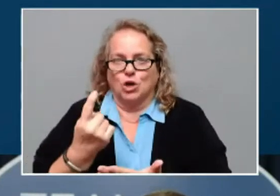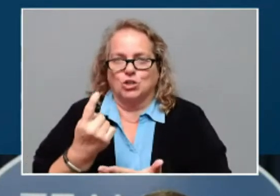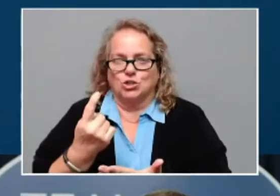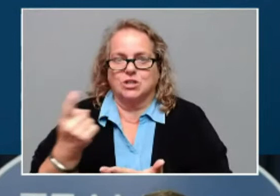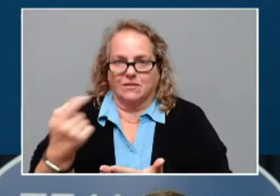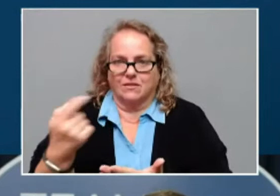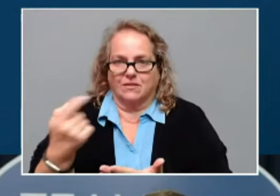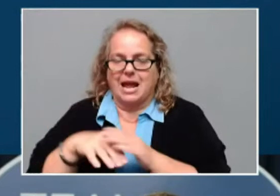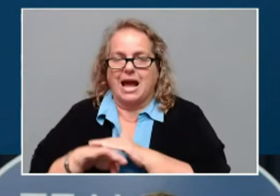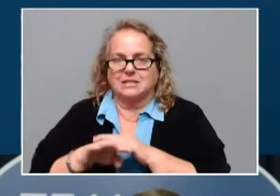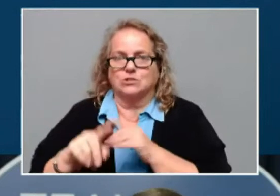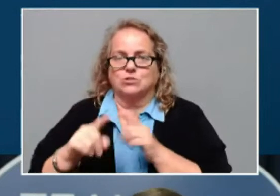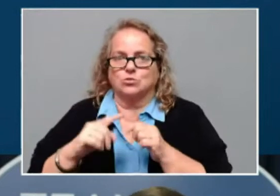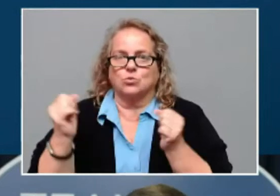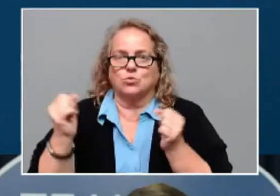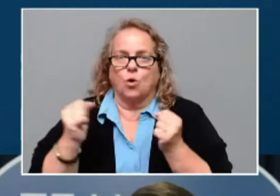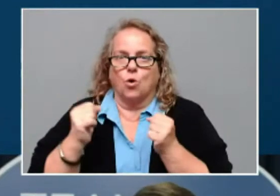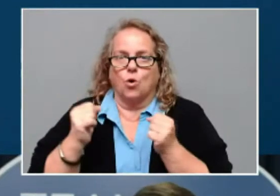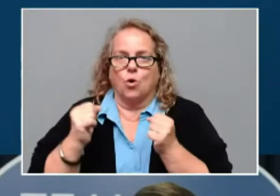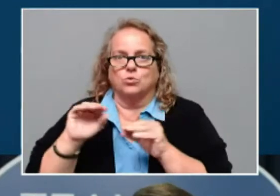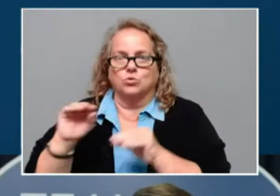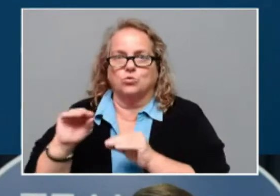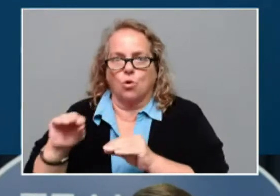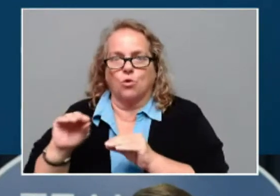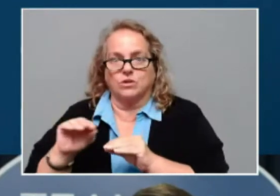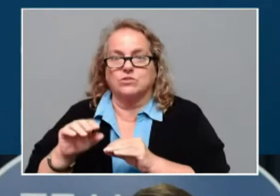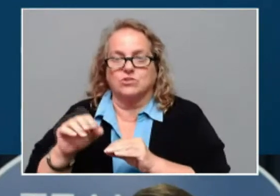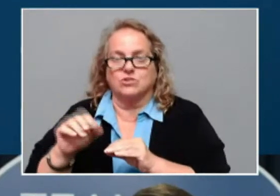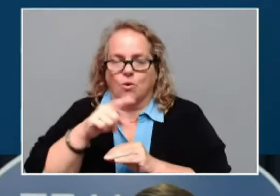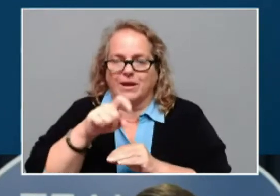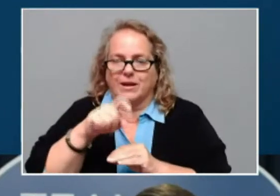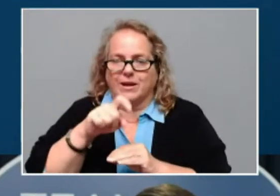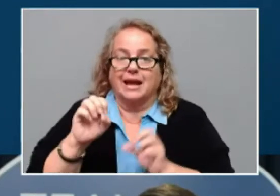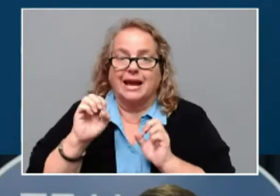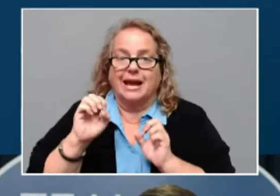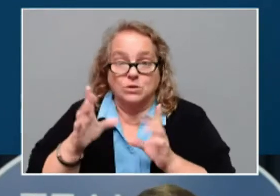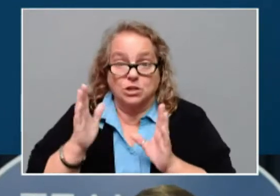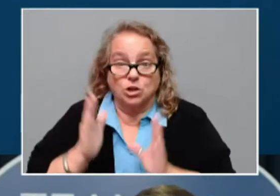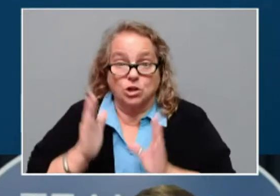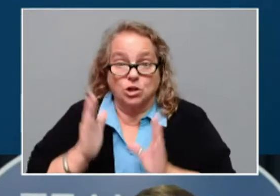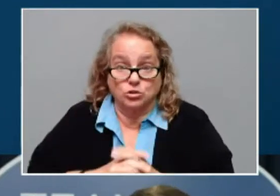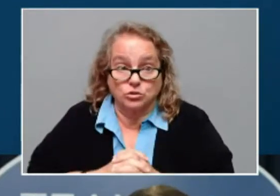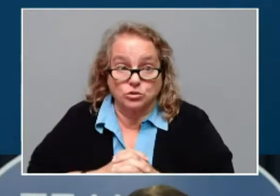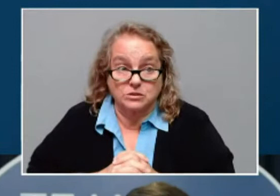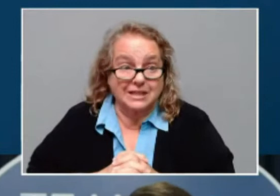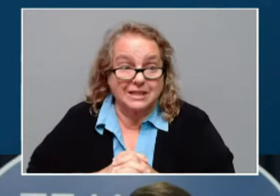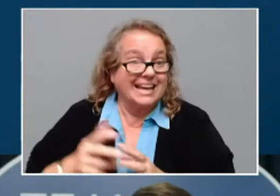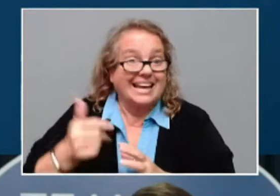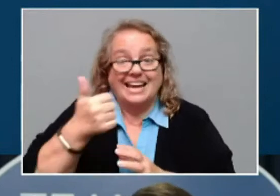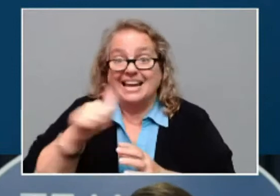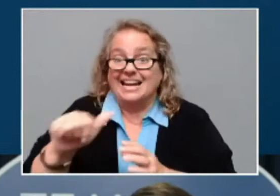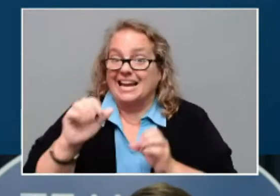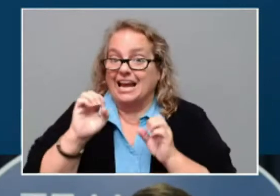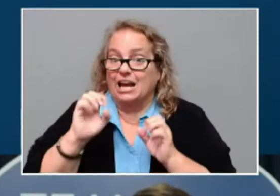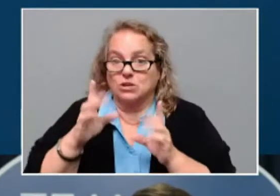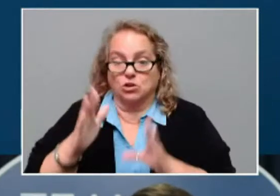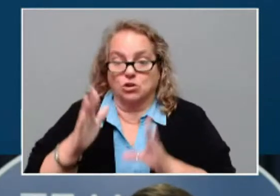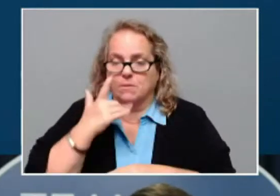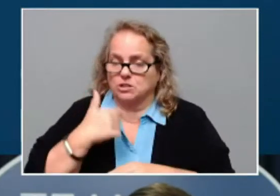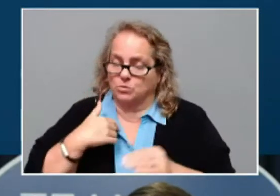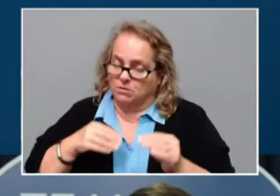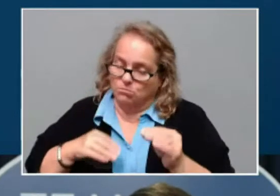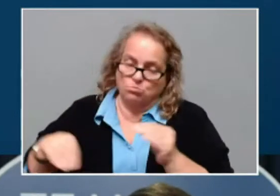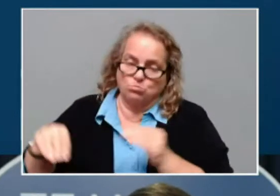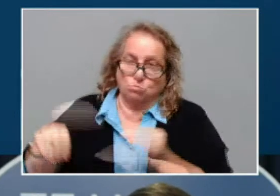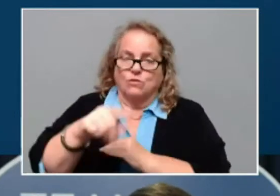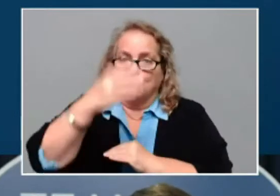storage. So we need them to do that. Educators, just about any educator, because we put them at the front of the line that got Pfizer,